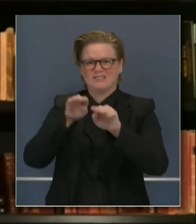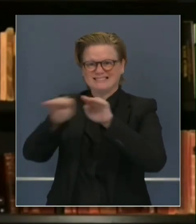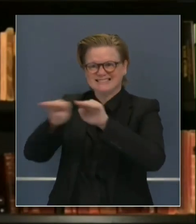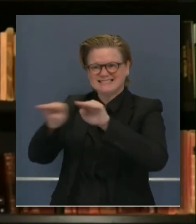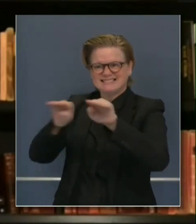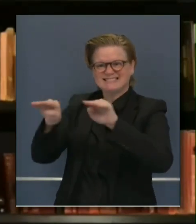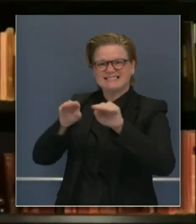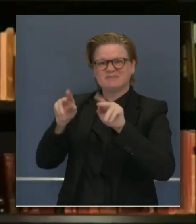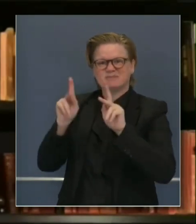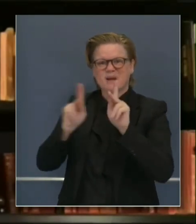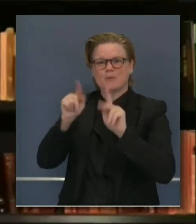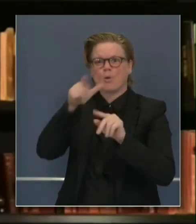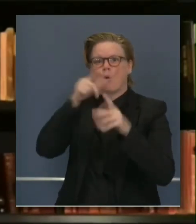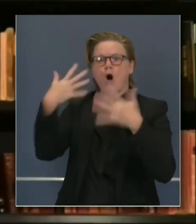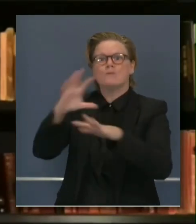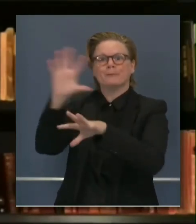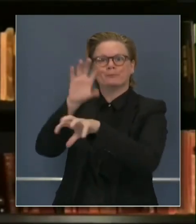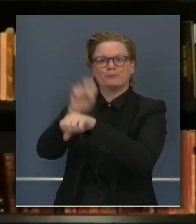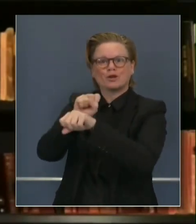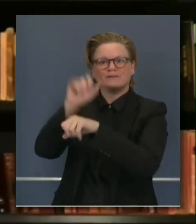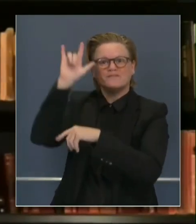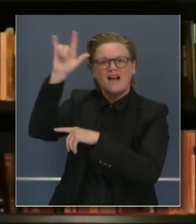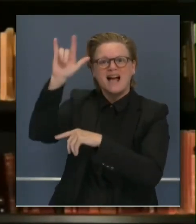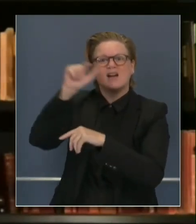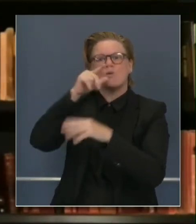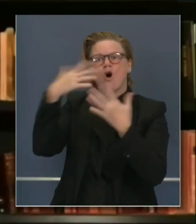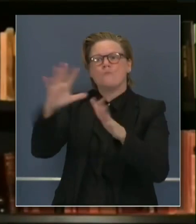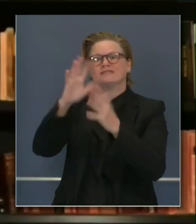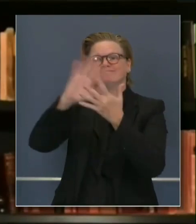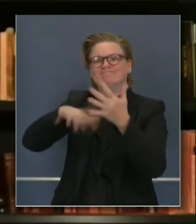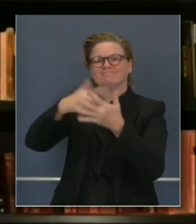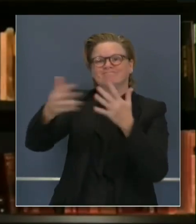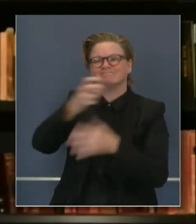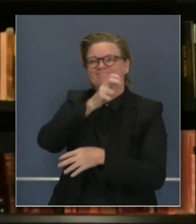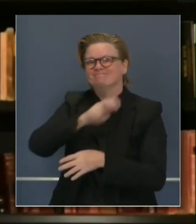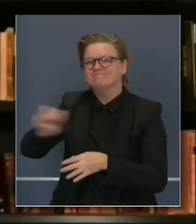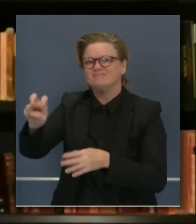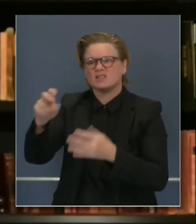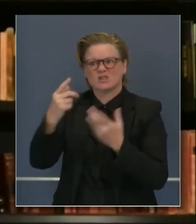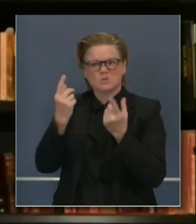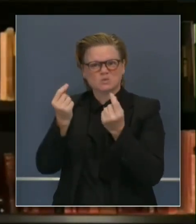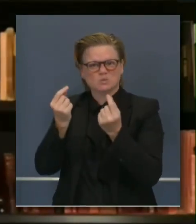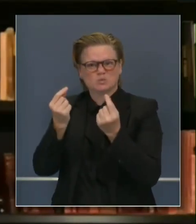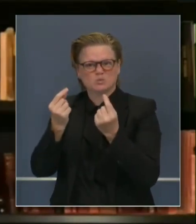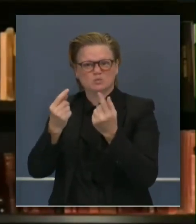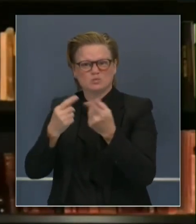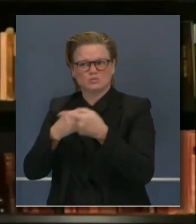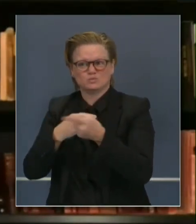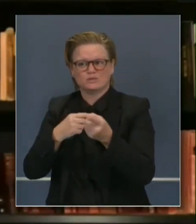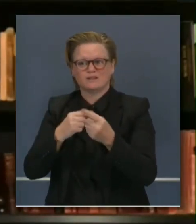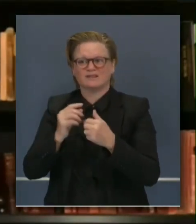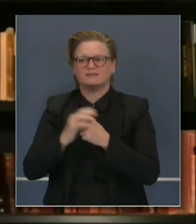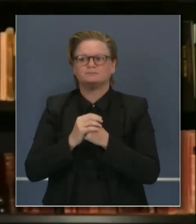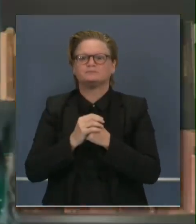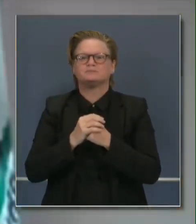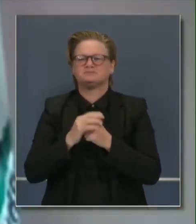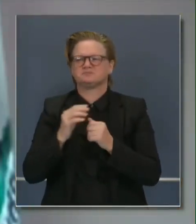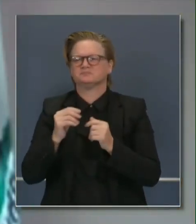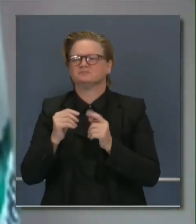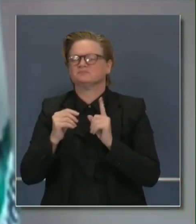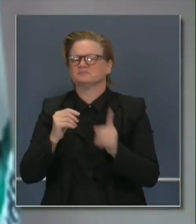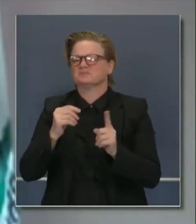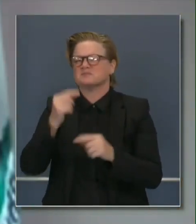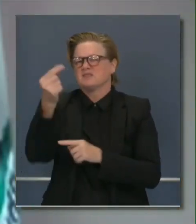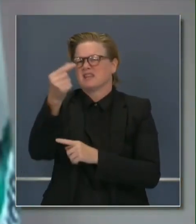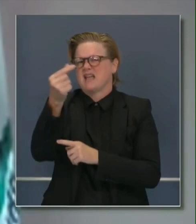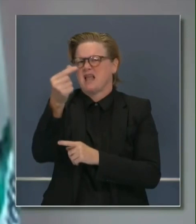quarantine. Yeah, look, well, Dr. Galley, why don't you speak to that once again? Yeah, sure.